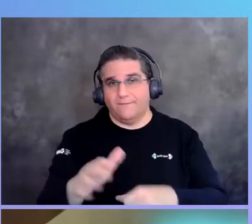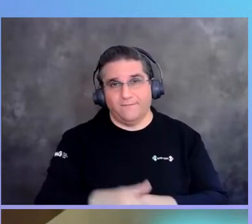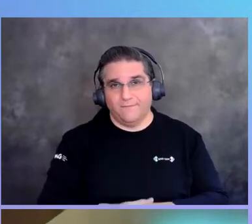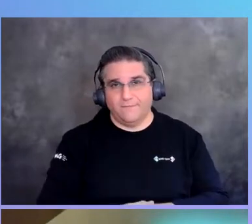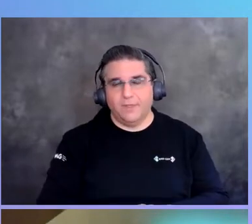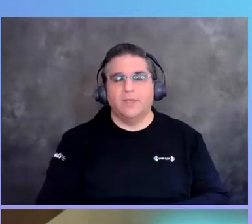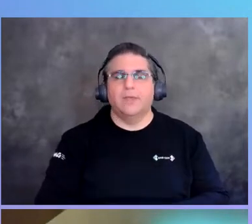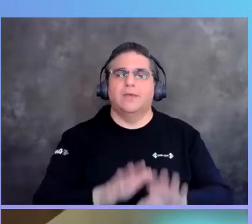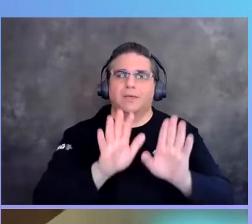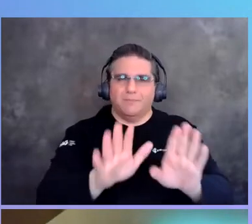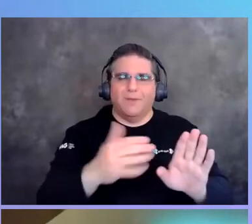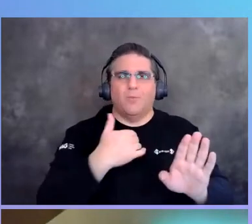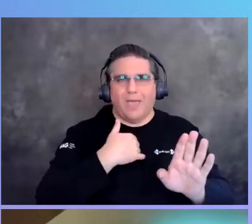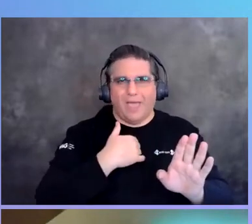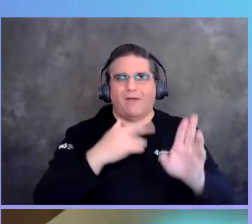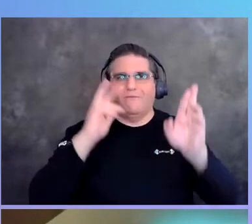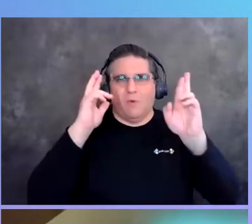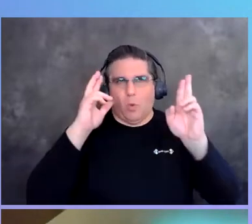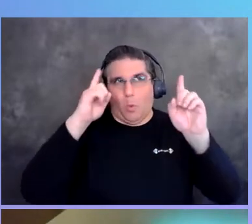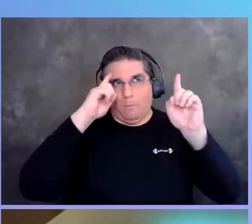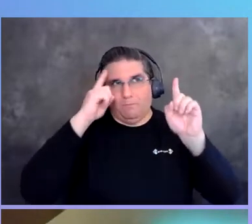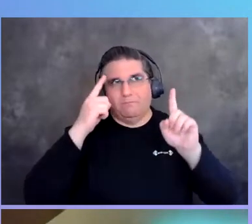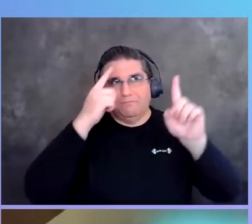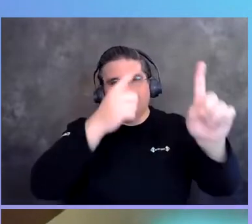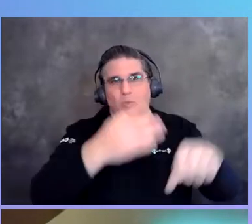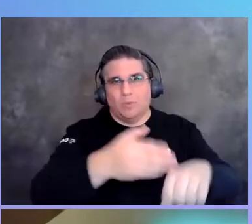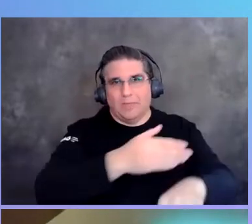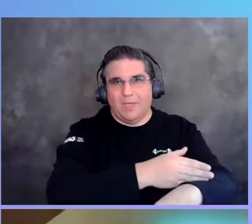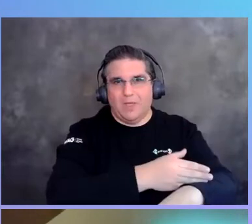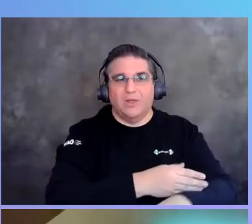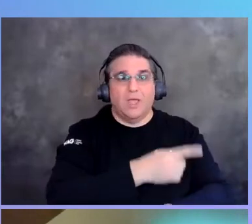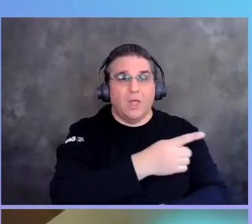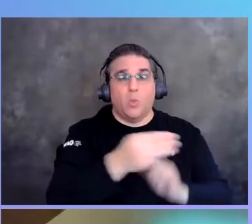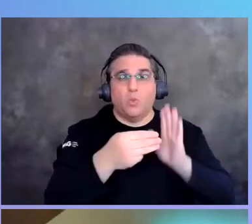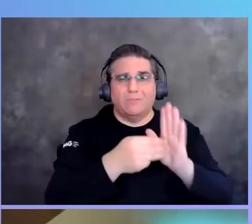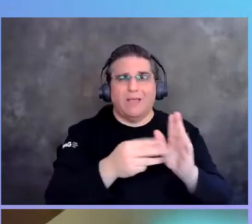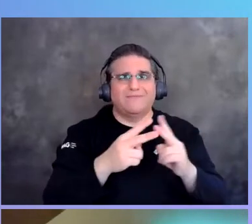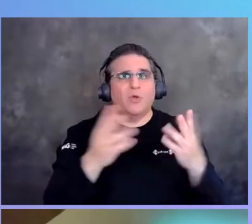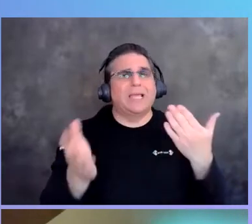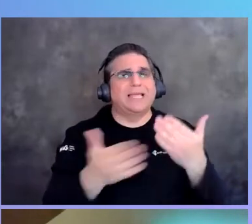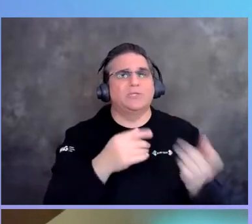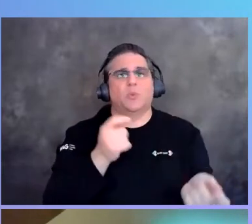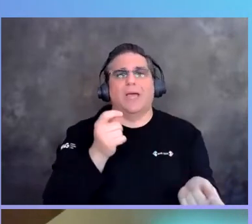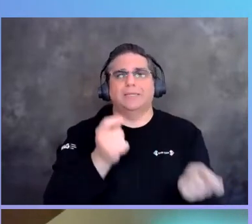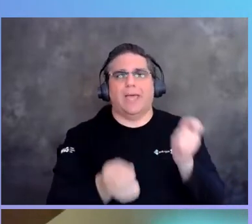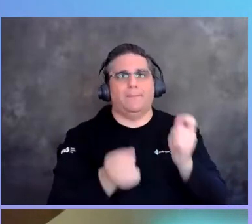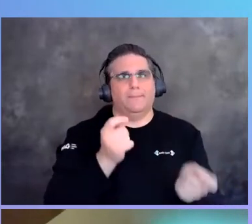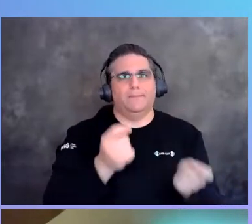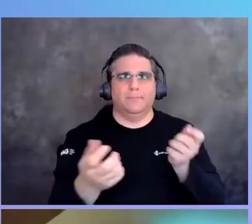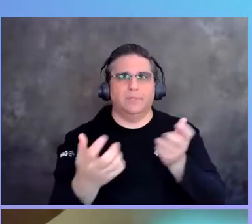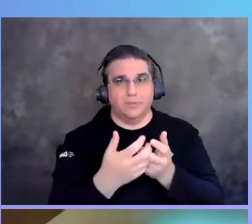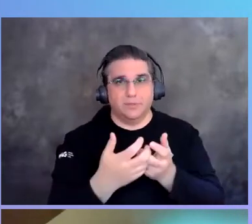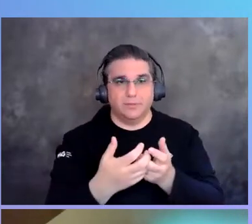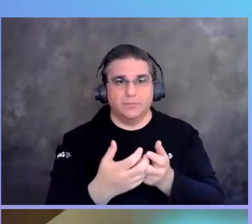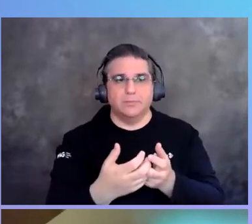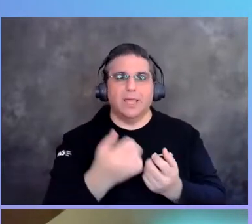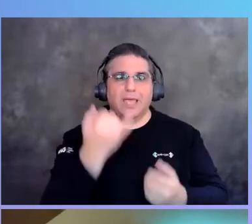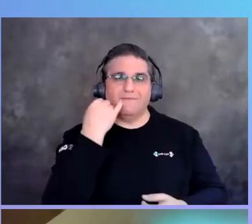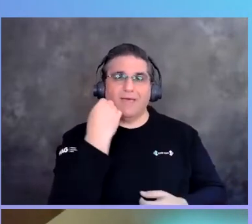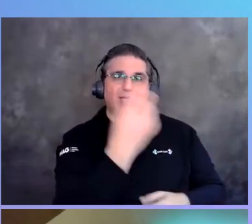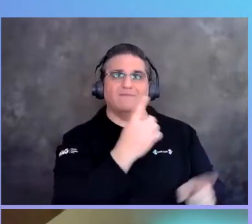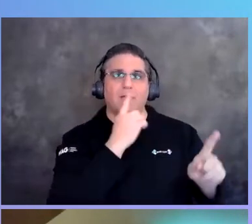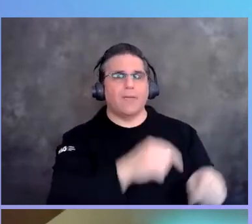is hope. The models are incredibly adaptive. They could listen to a command such as act as a digital